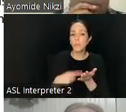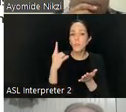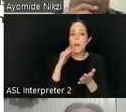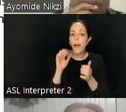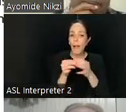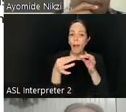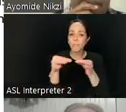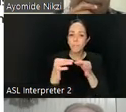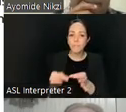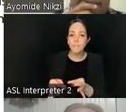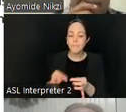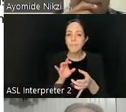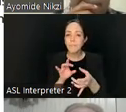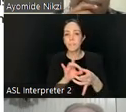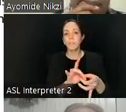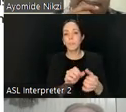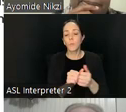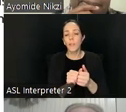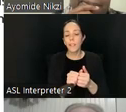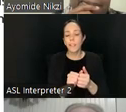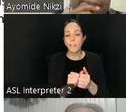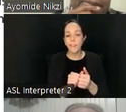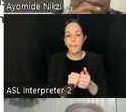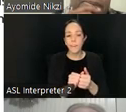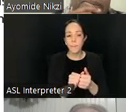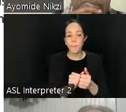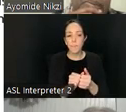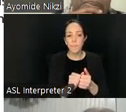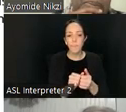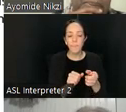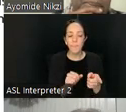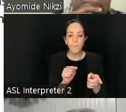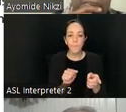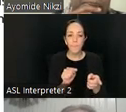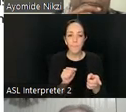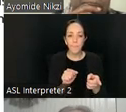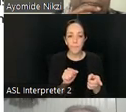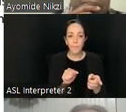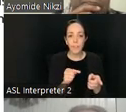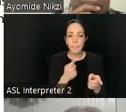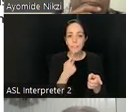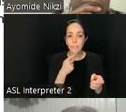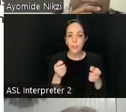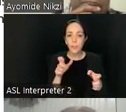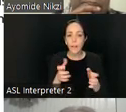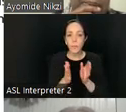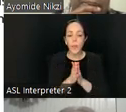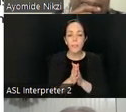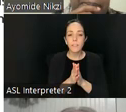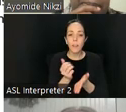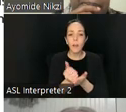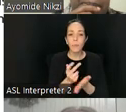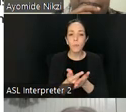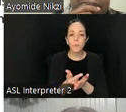to, I can't recall which subcommittee member, that it was that the director would need to obtain approval from the Bureau prior to